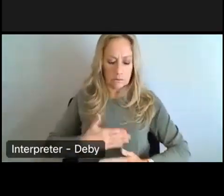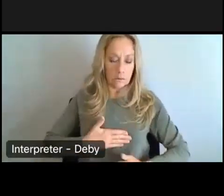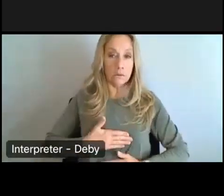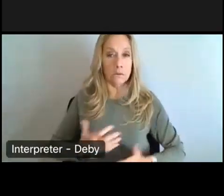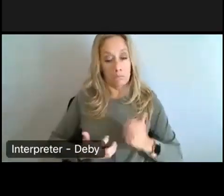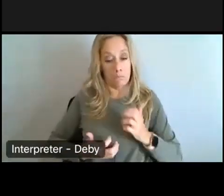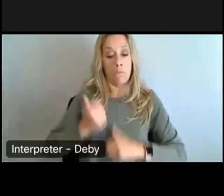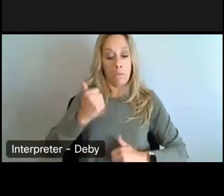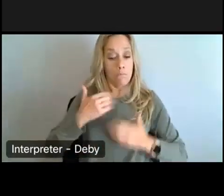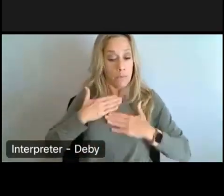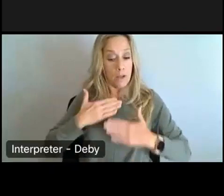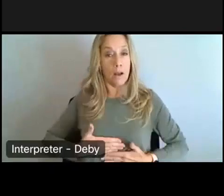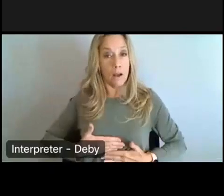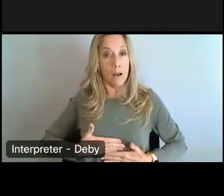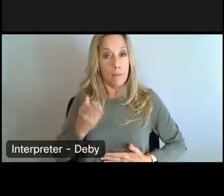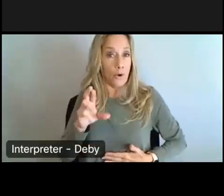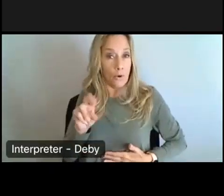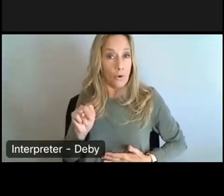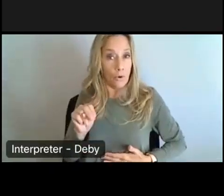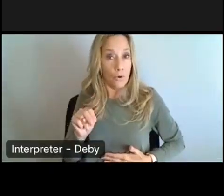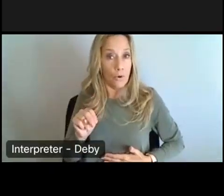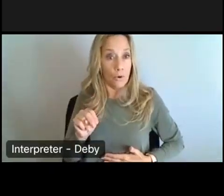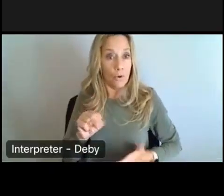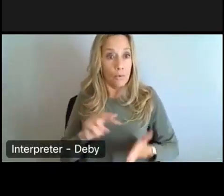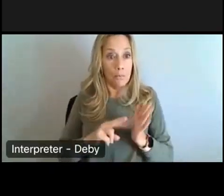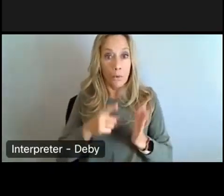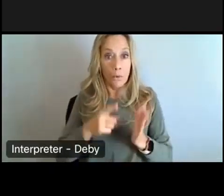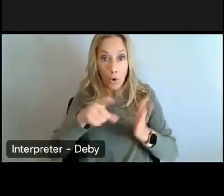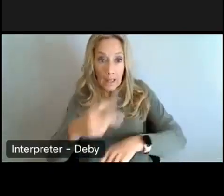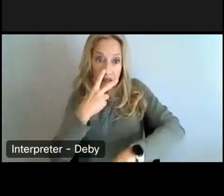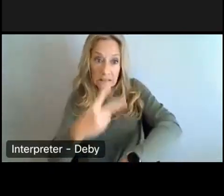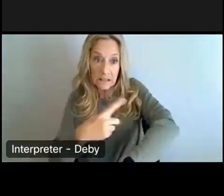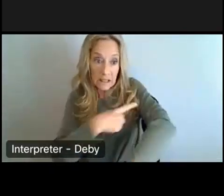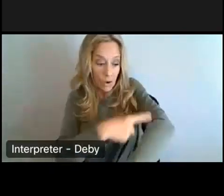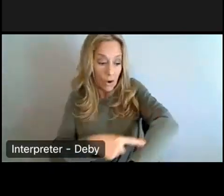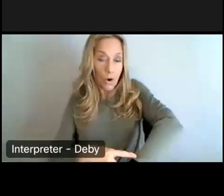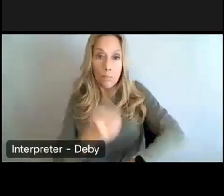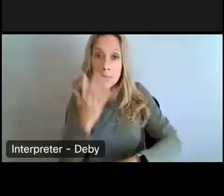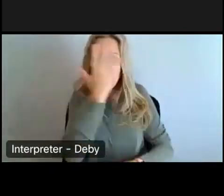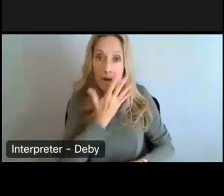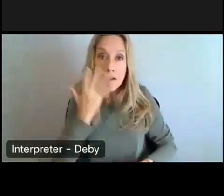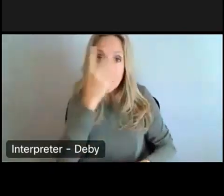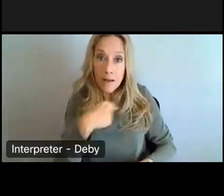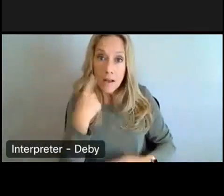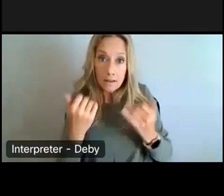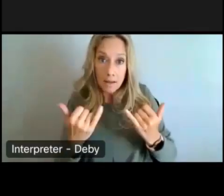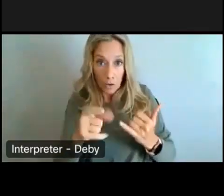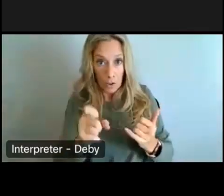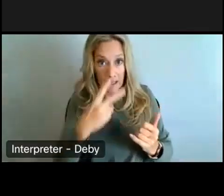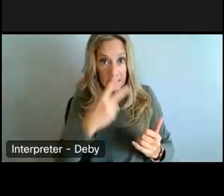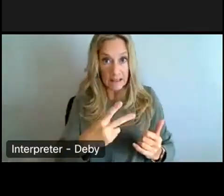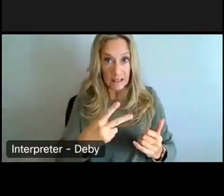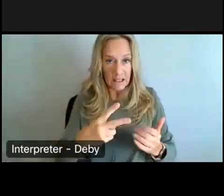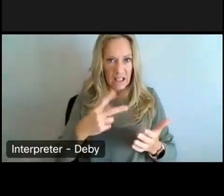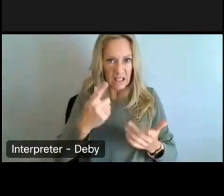body was burned. So what you can see in my body, on my arms, my face, I mean, that's basically my